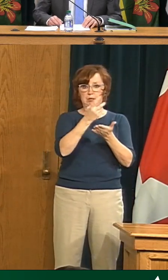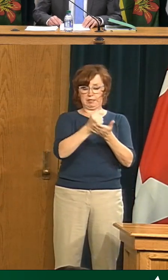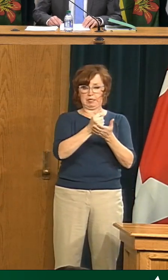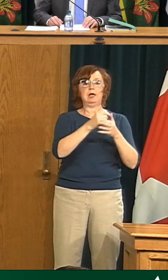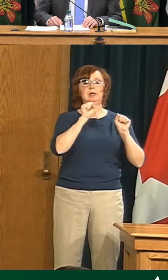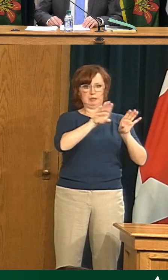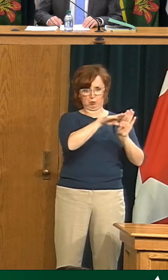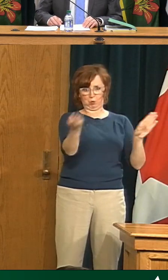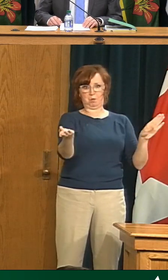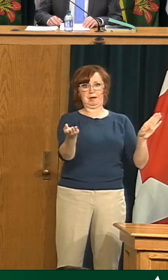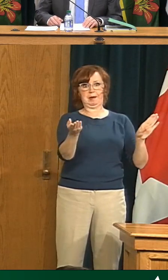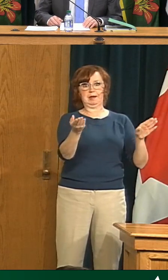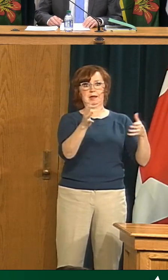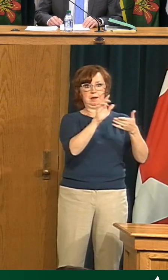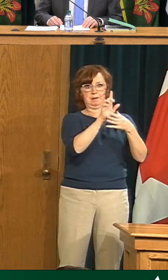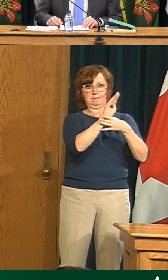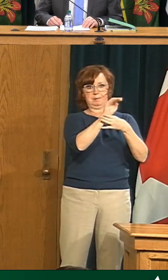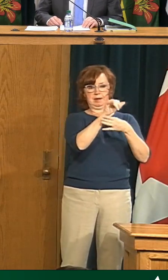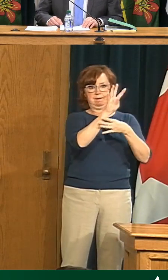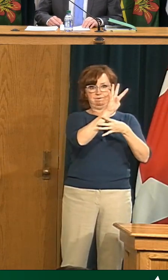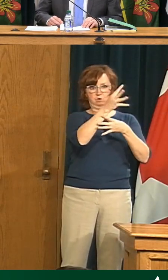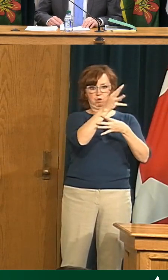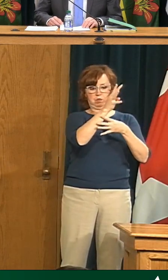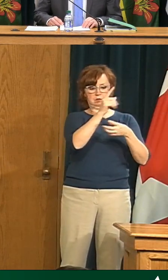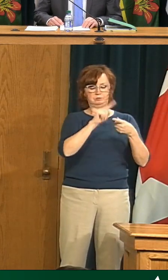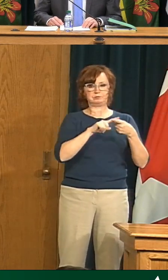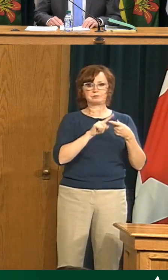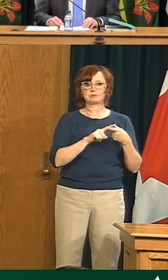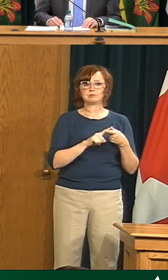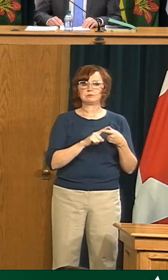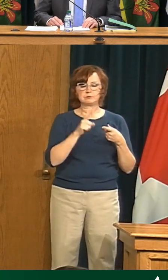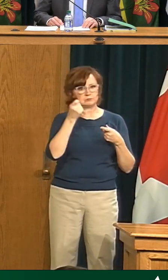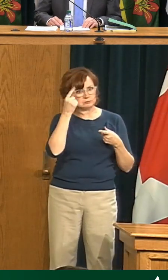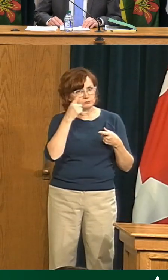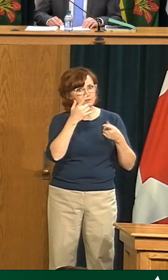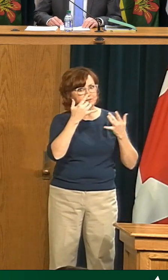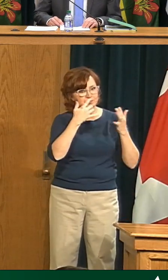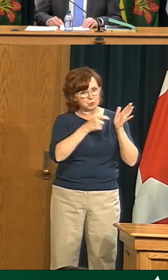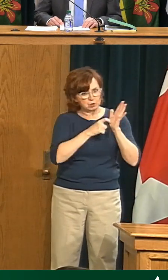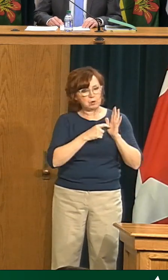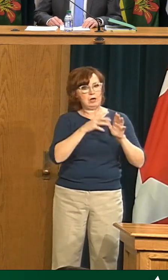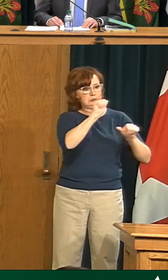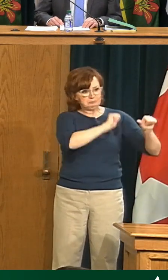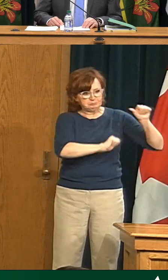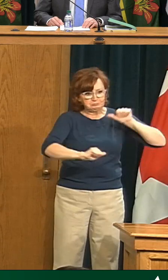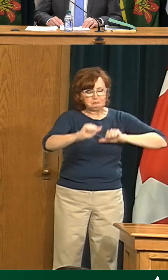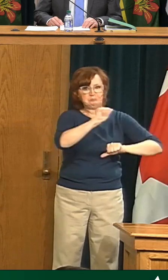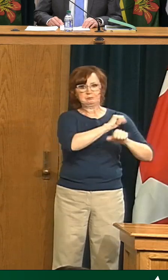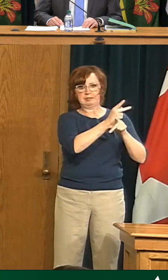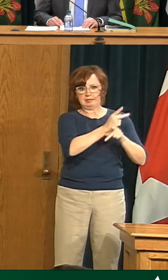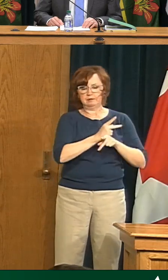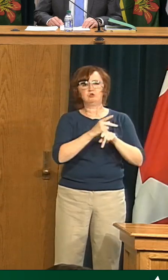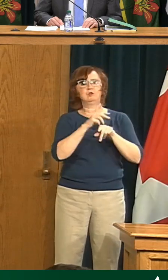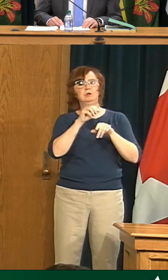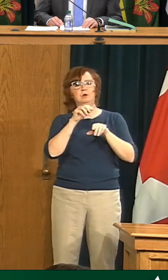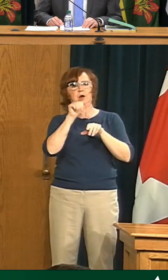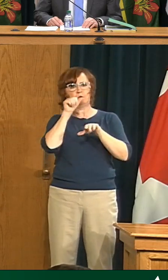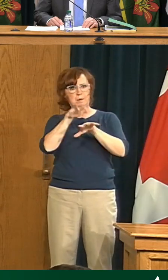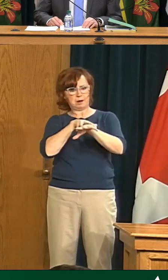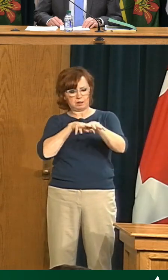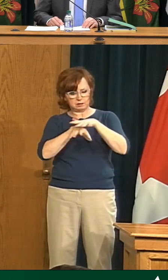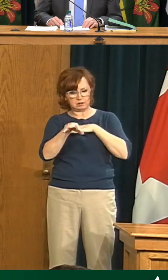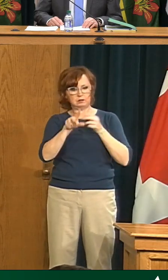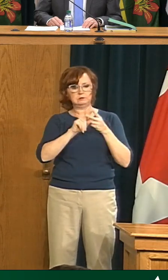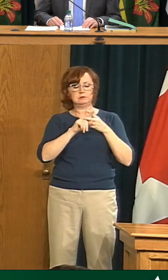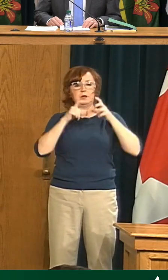open. All medical service providers will be required to take precautionary measures, such as the use of gloves and face